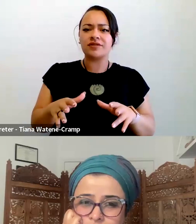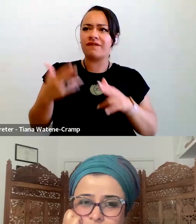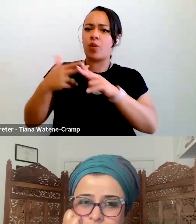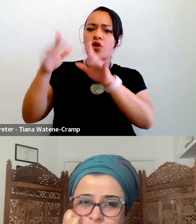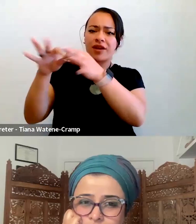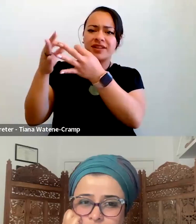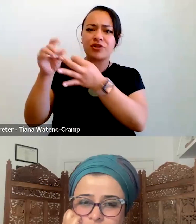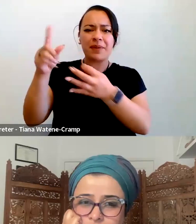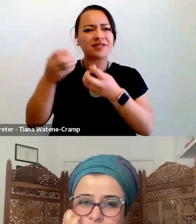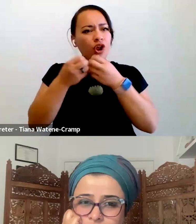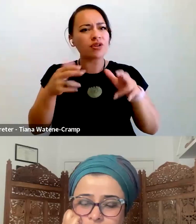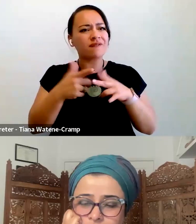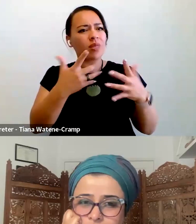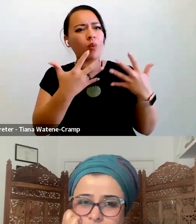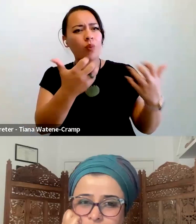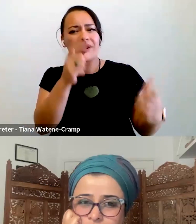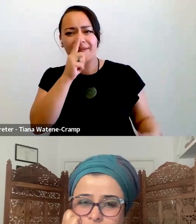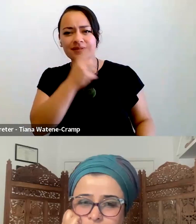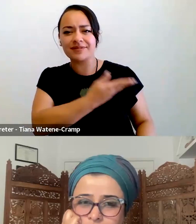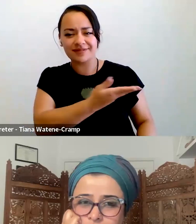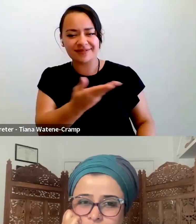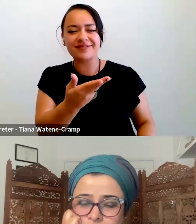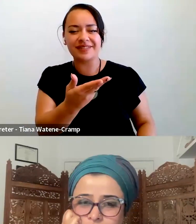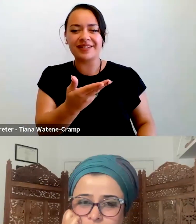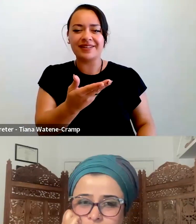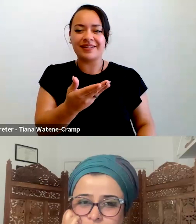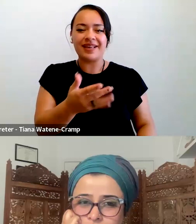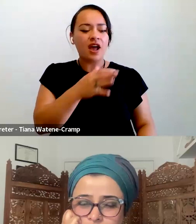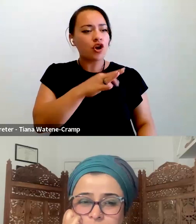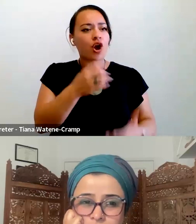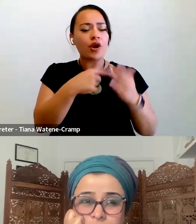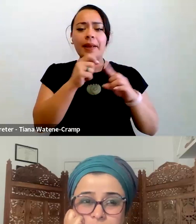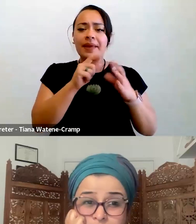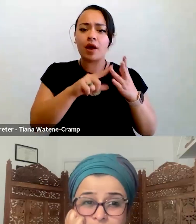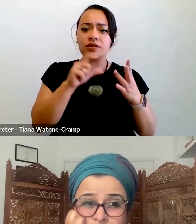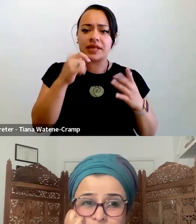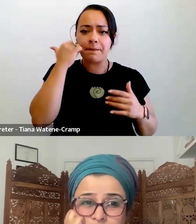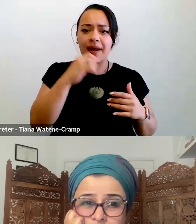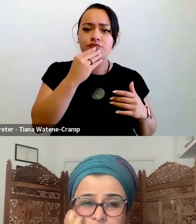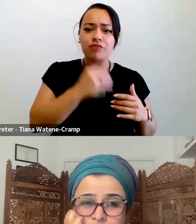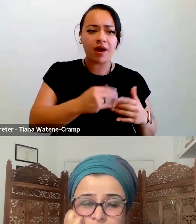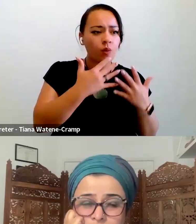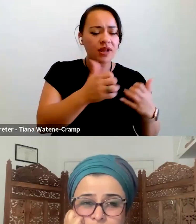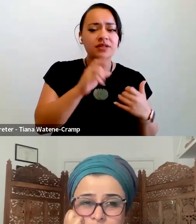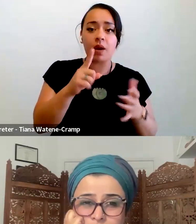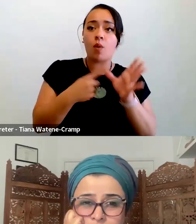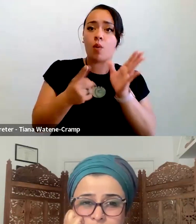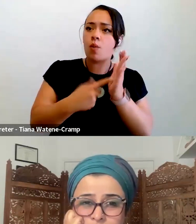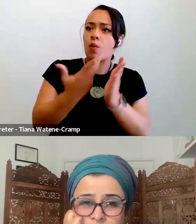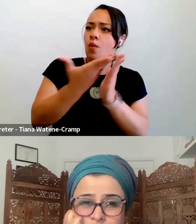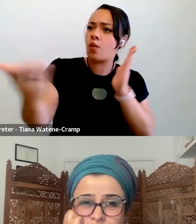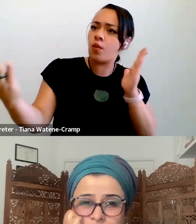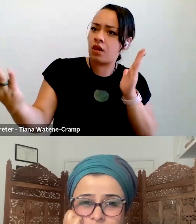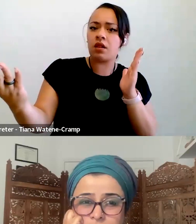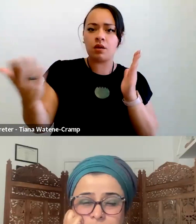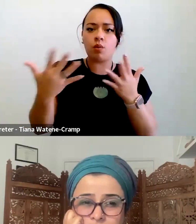for audiences, and not just Black and brown audiences, but all audiences actually, to be able to access the diversity and beauty of